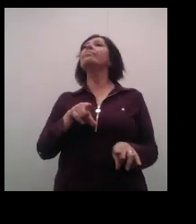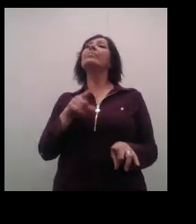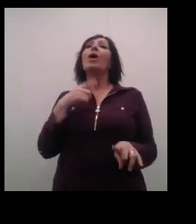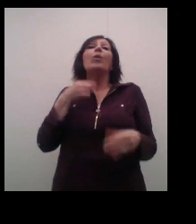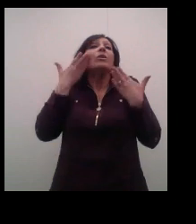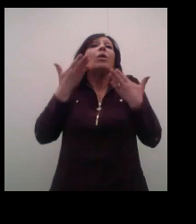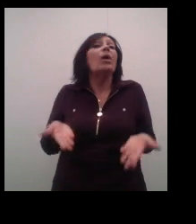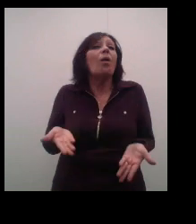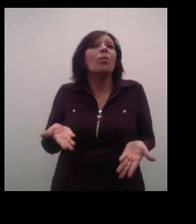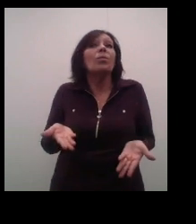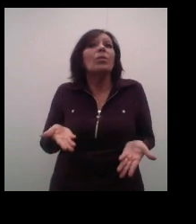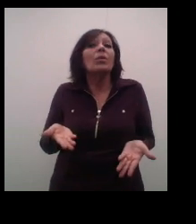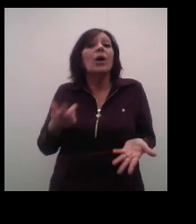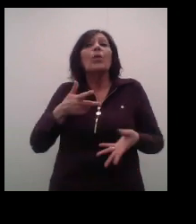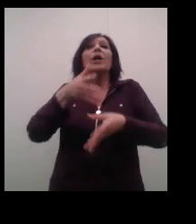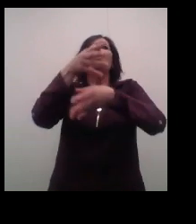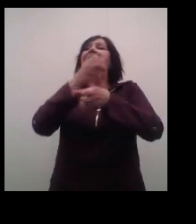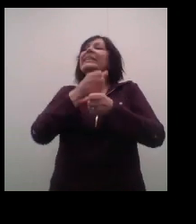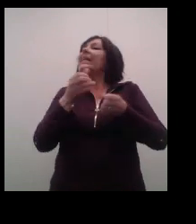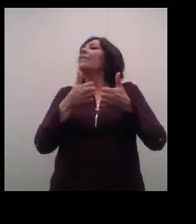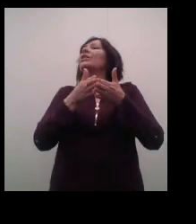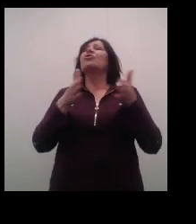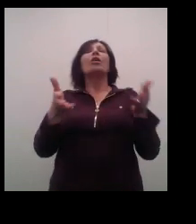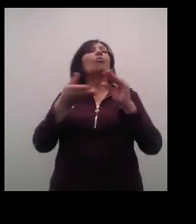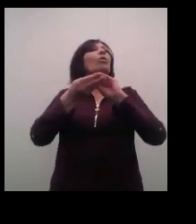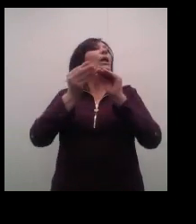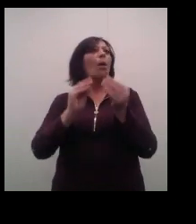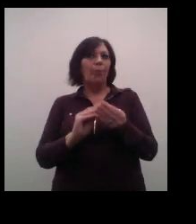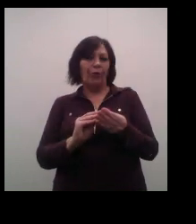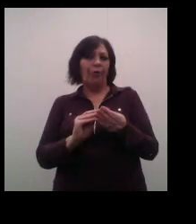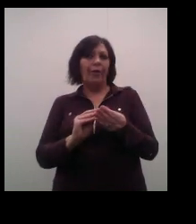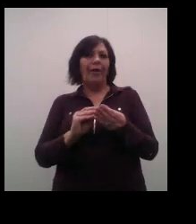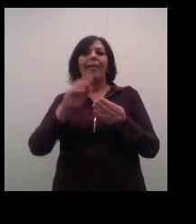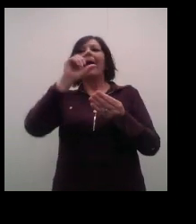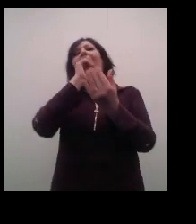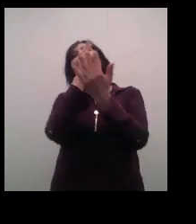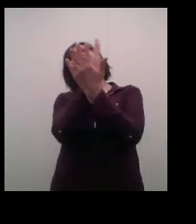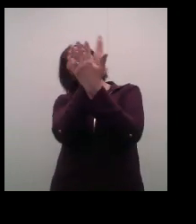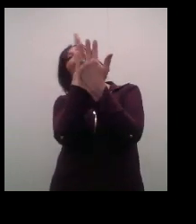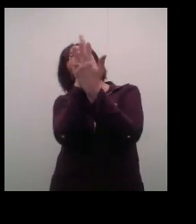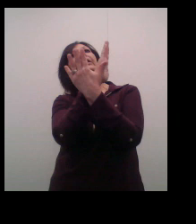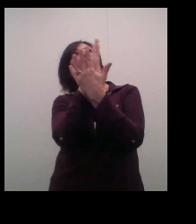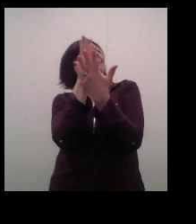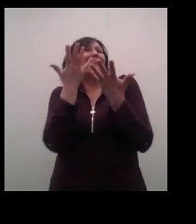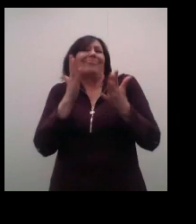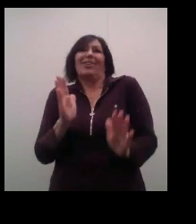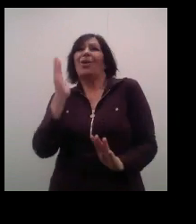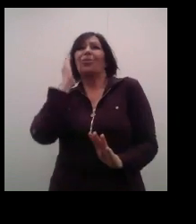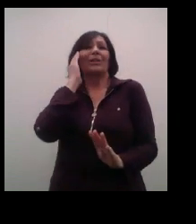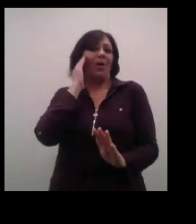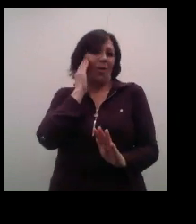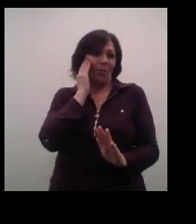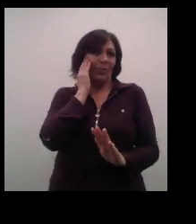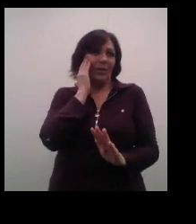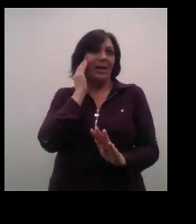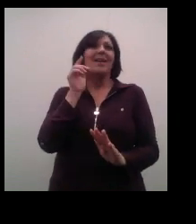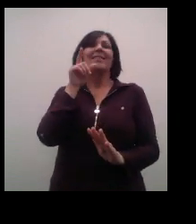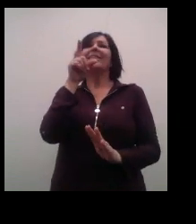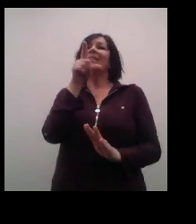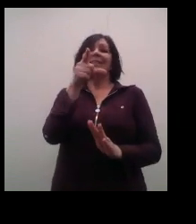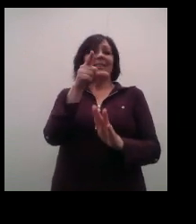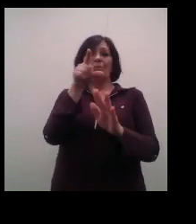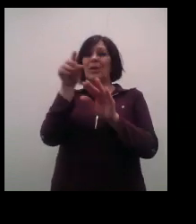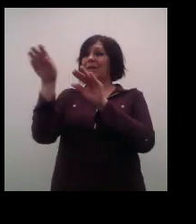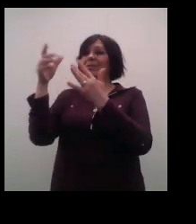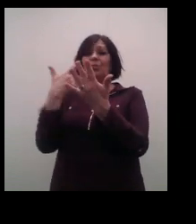that information. We receive just a general number in the age range, and you're looking at the charts, and these are actually taken directly from the